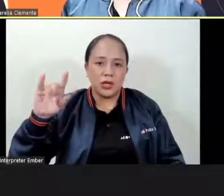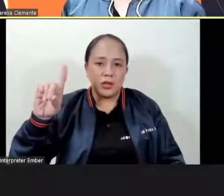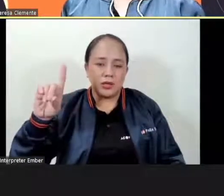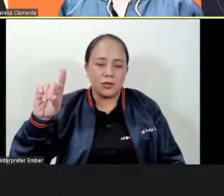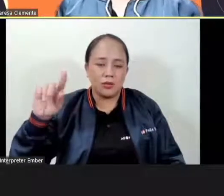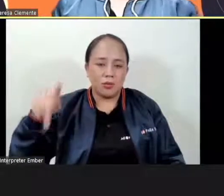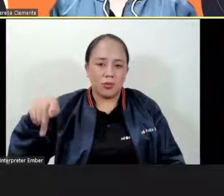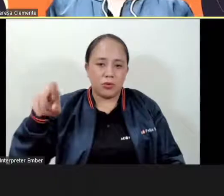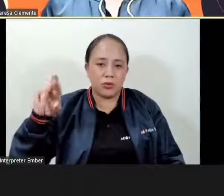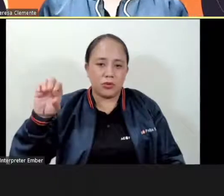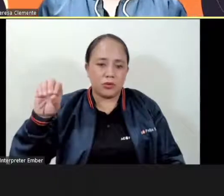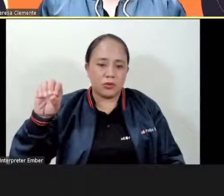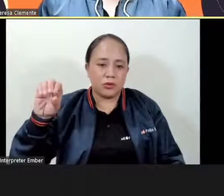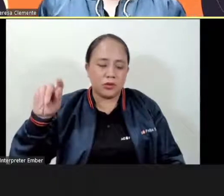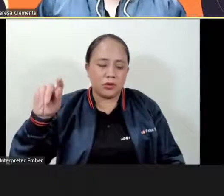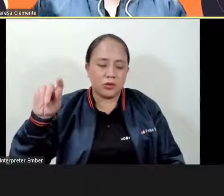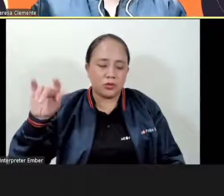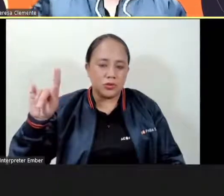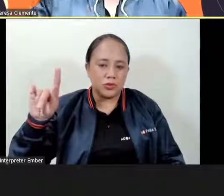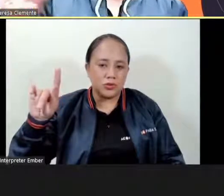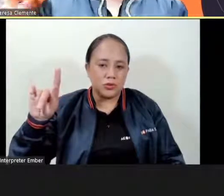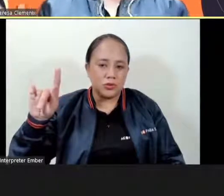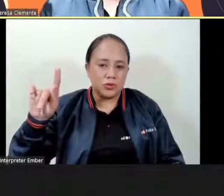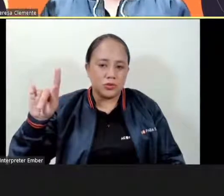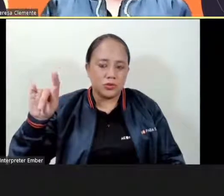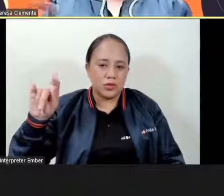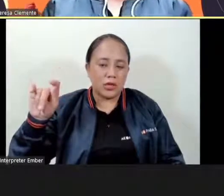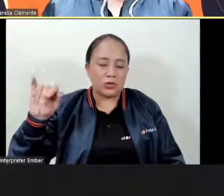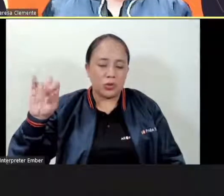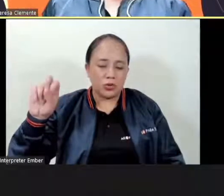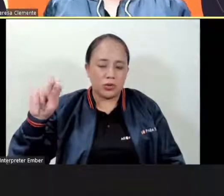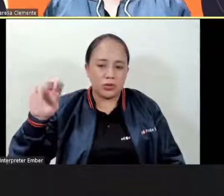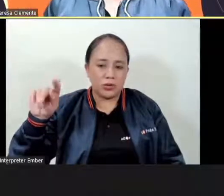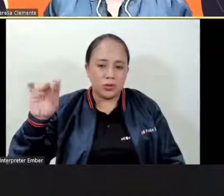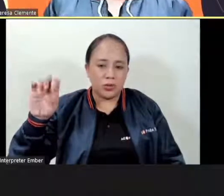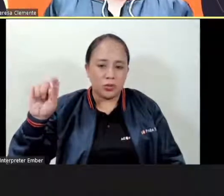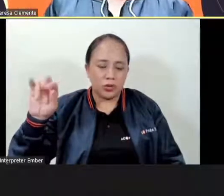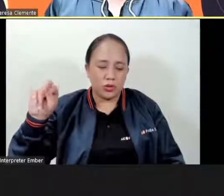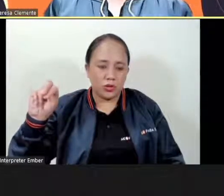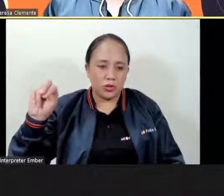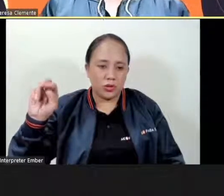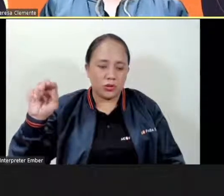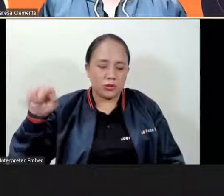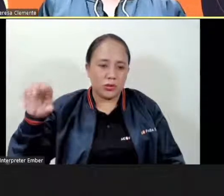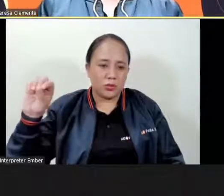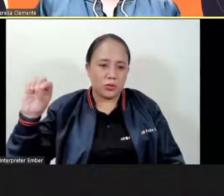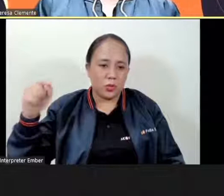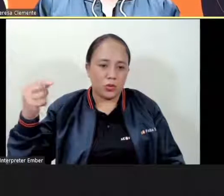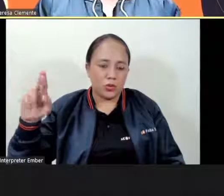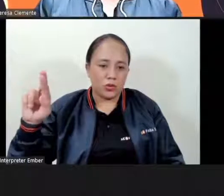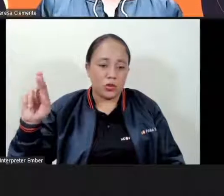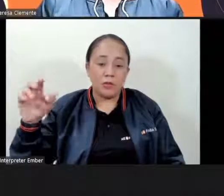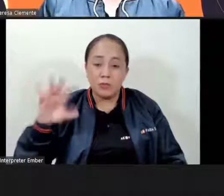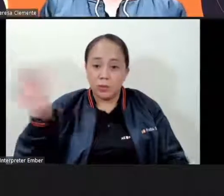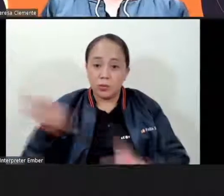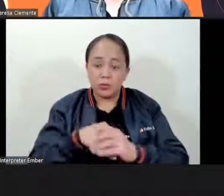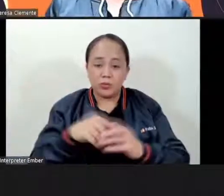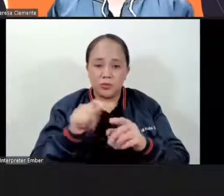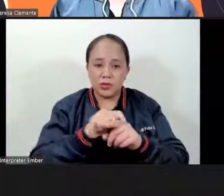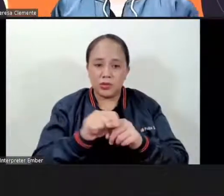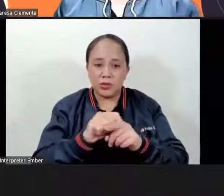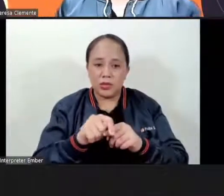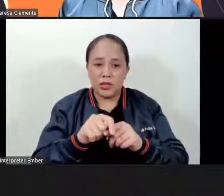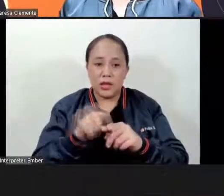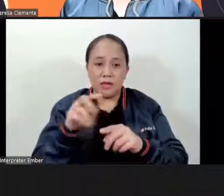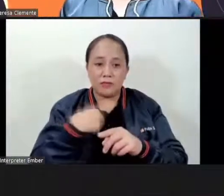www.childprotectionnetwork.org. Okay. So lahat ng mga information, pati yung sa training, nandoon, same website. Basta dapat nandun lang sila dun